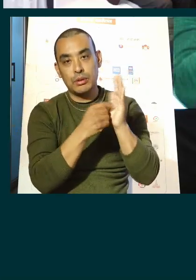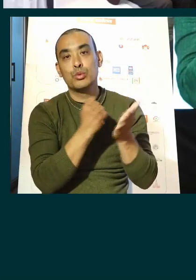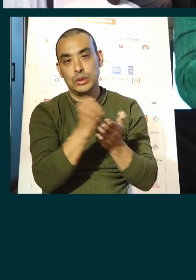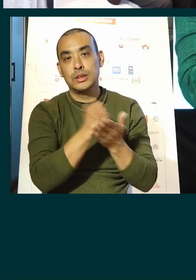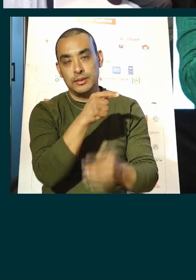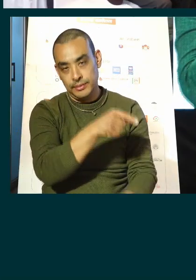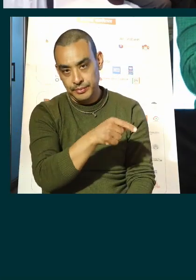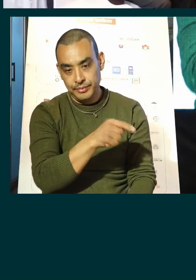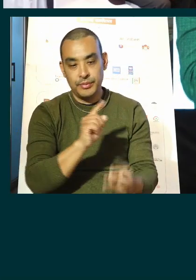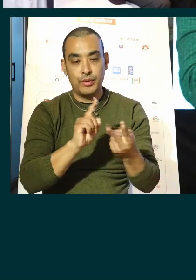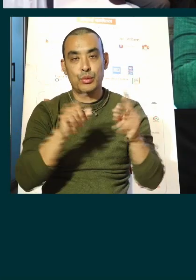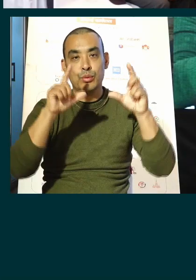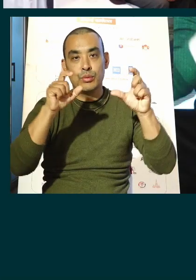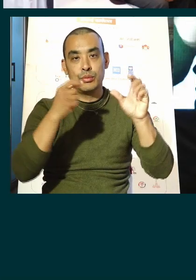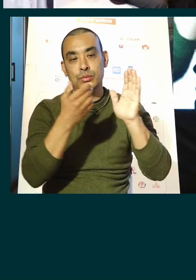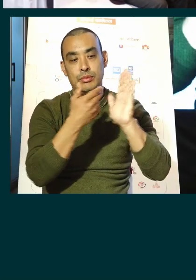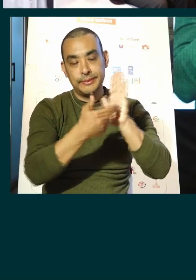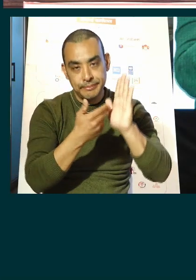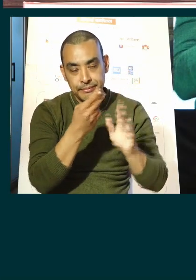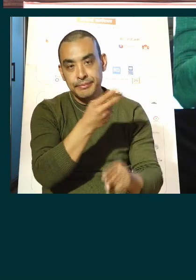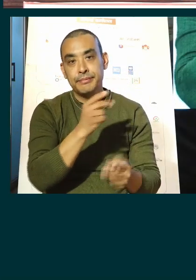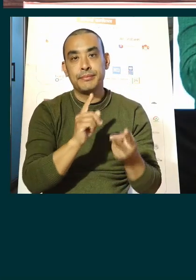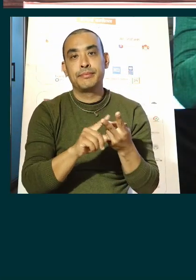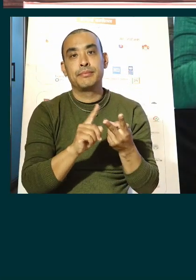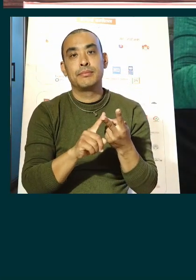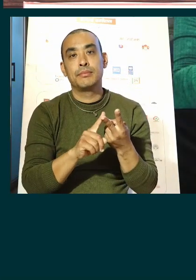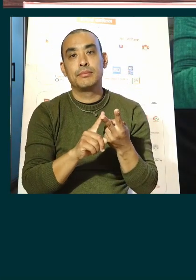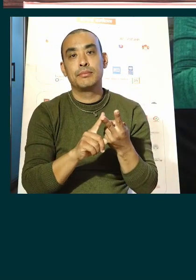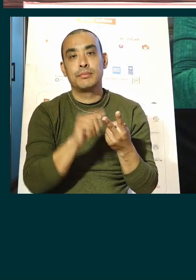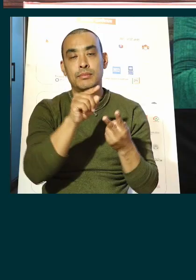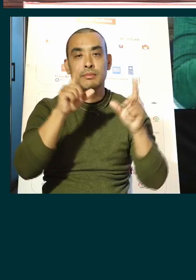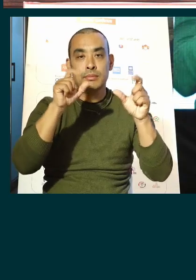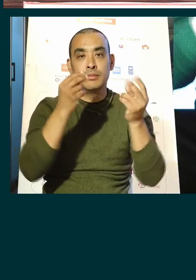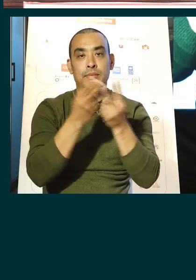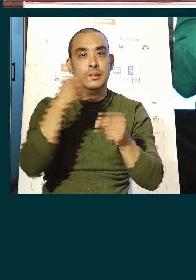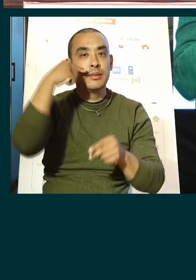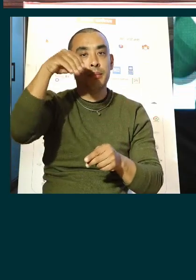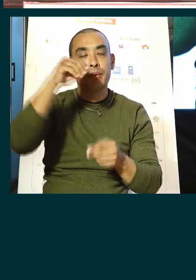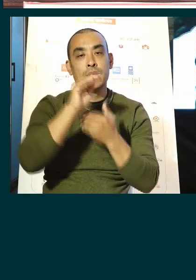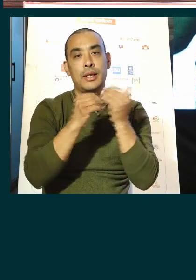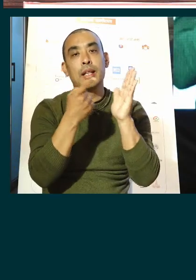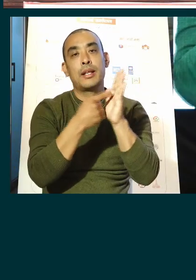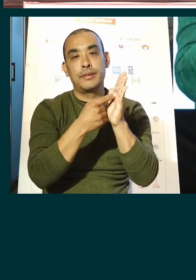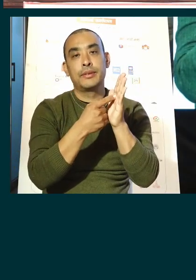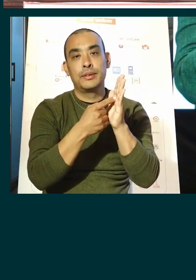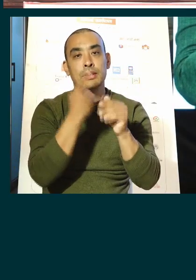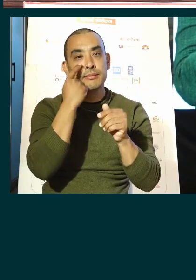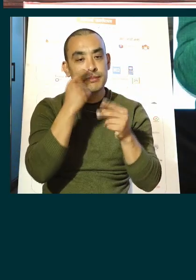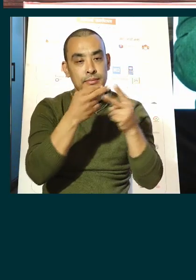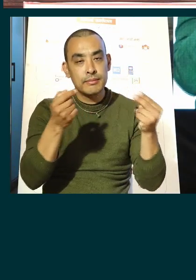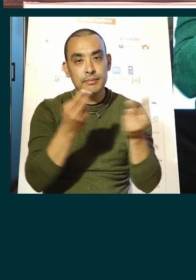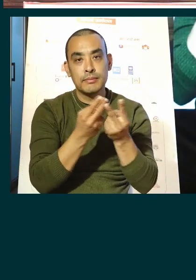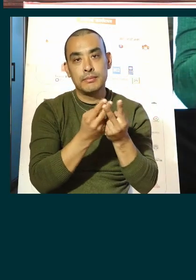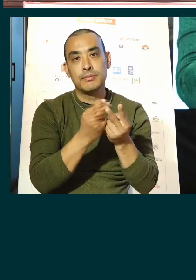Going to the second one, as I told you, I'm trying to collect images and ephemeral visual materials from the city,